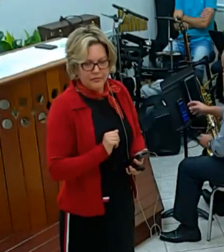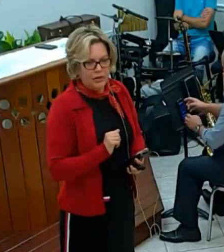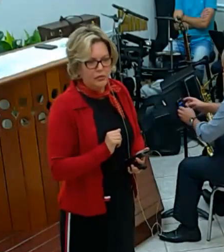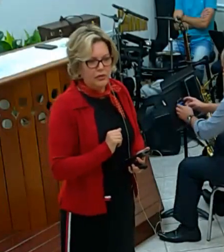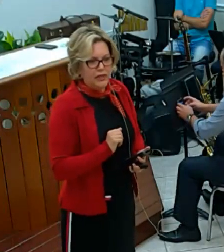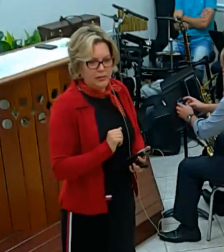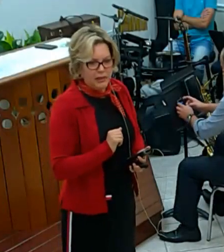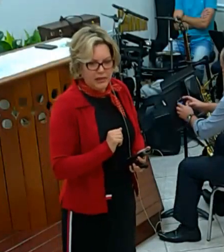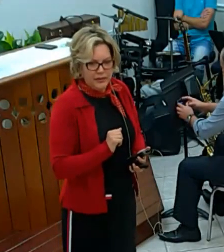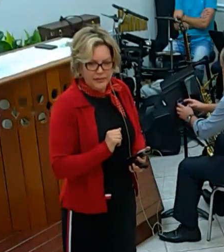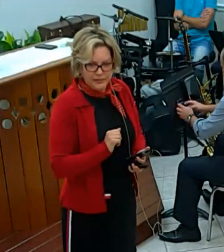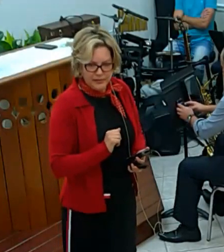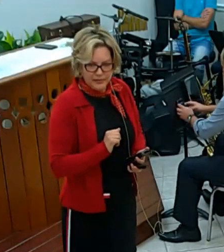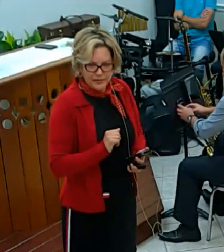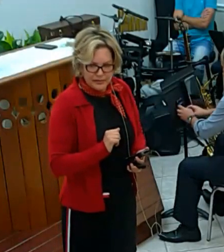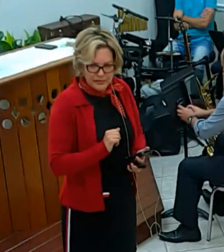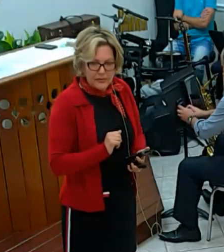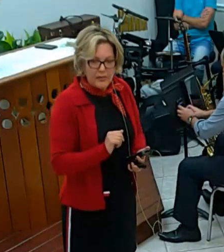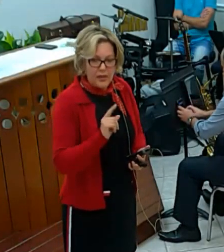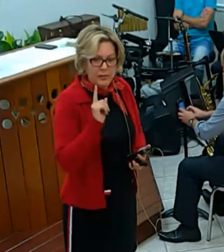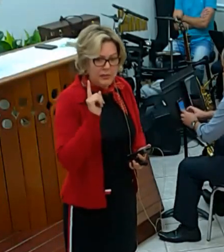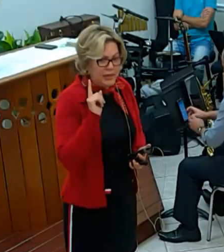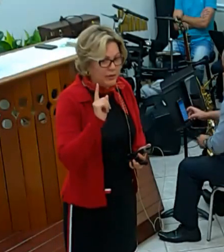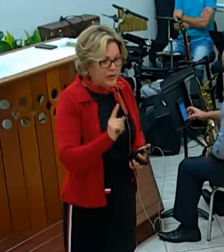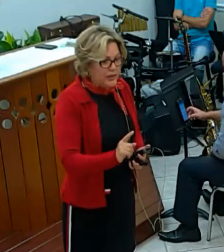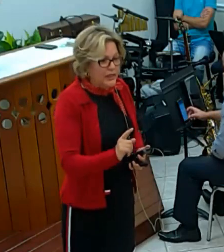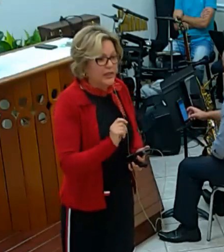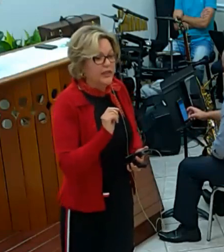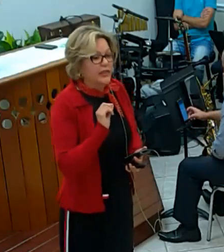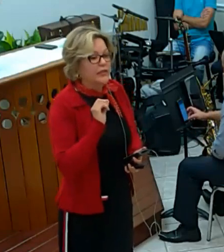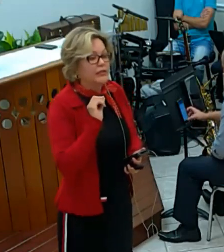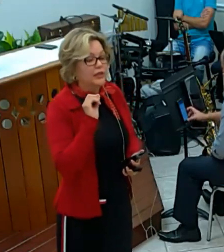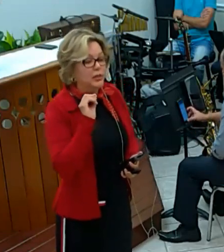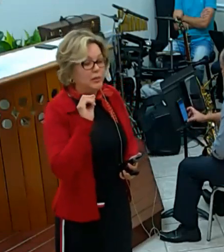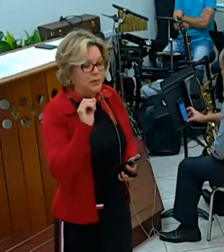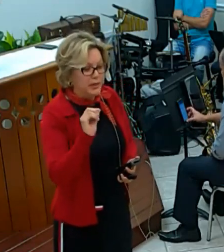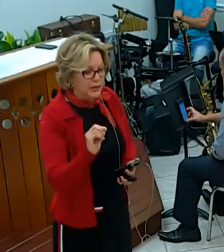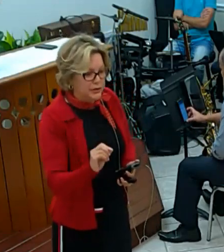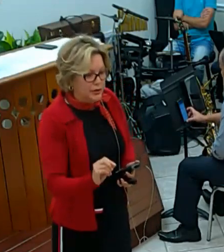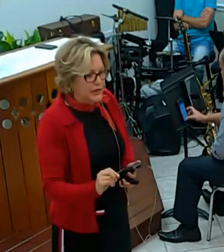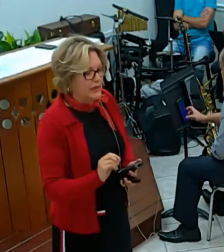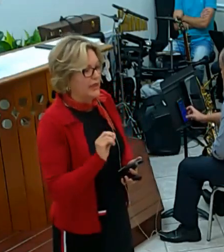trumpet. Has everybody remembered?